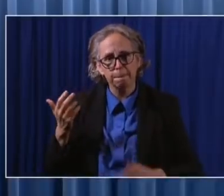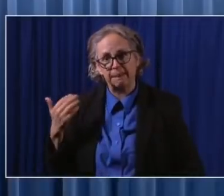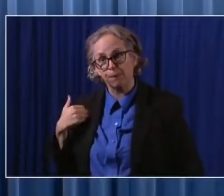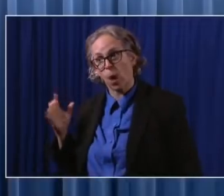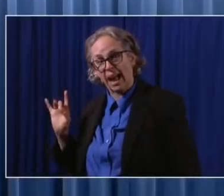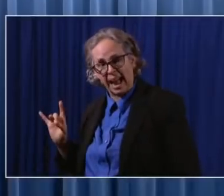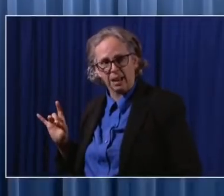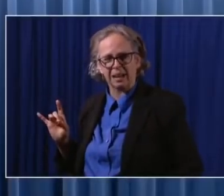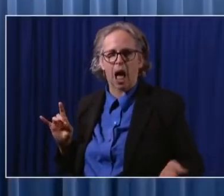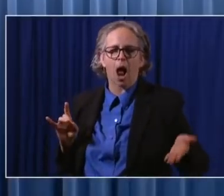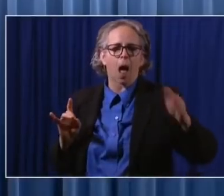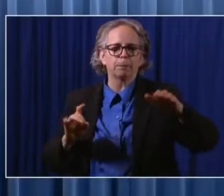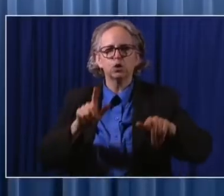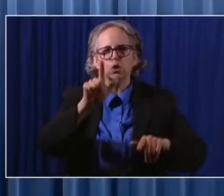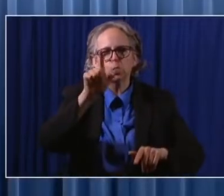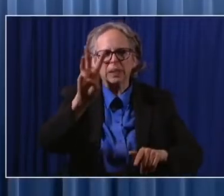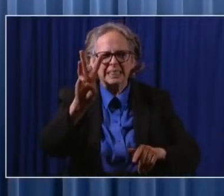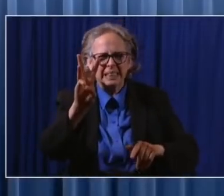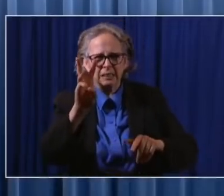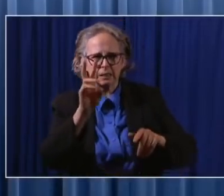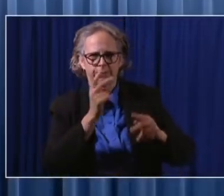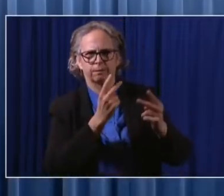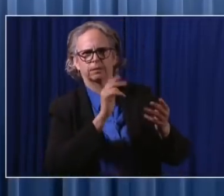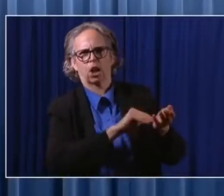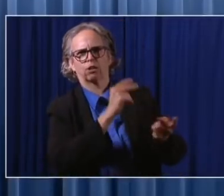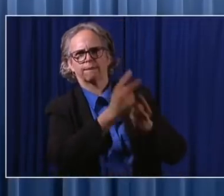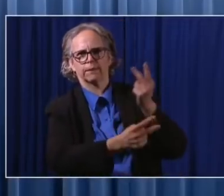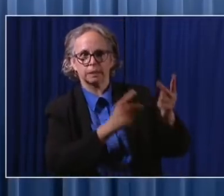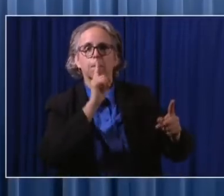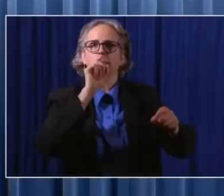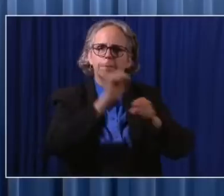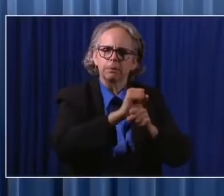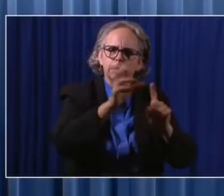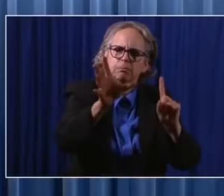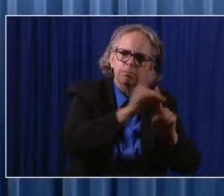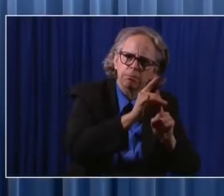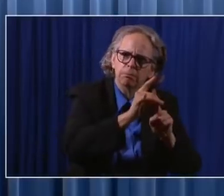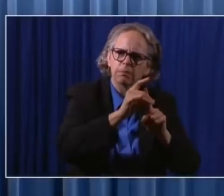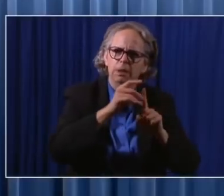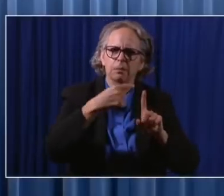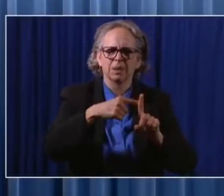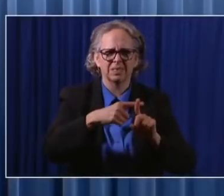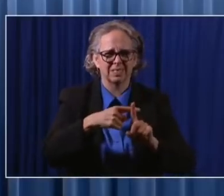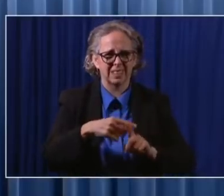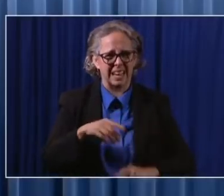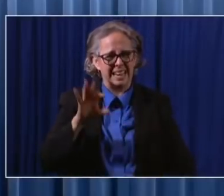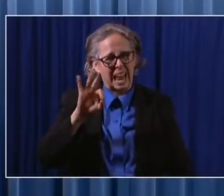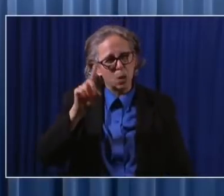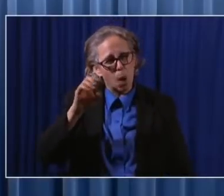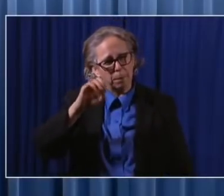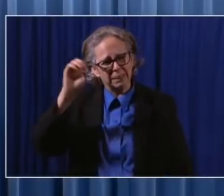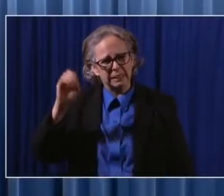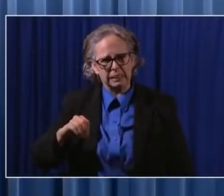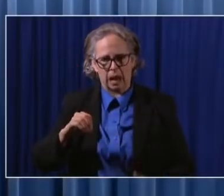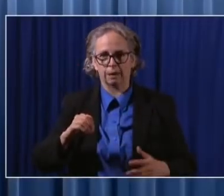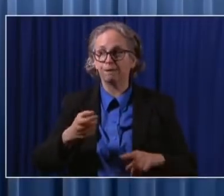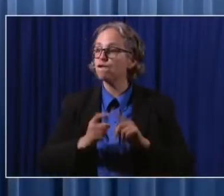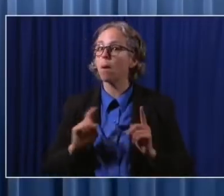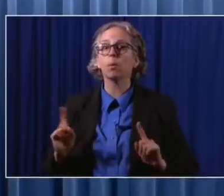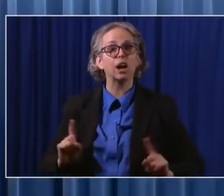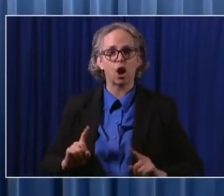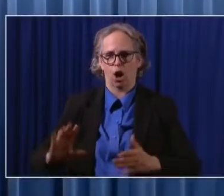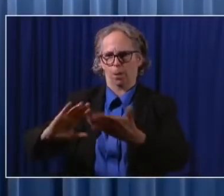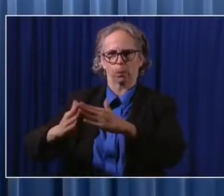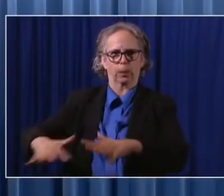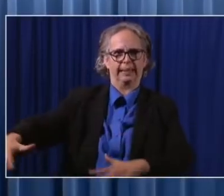26. And in recent weeks, over 91% of the cases are not in congregate settings, signaling significant transmission in the broader